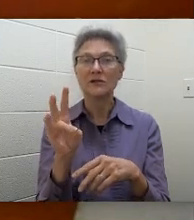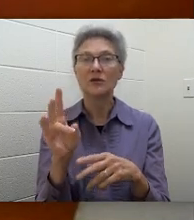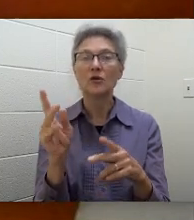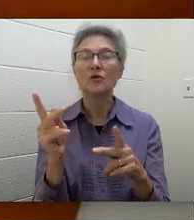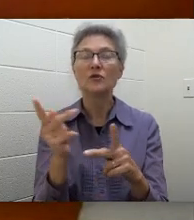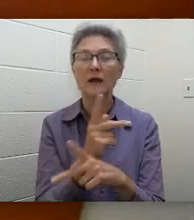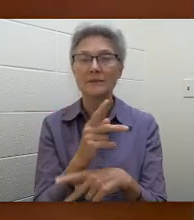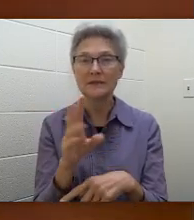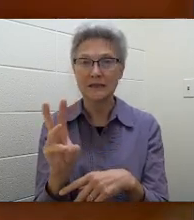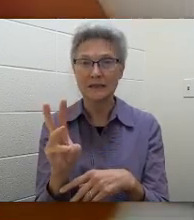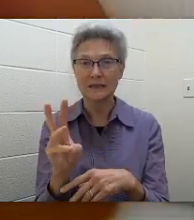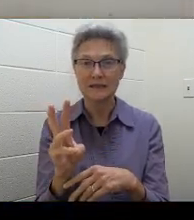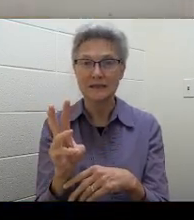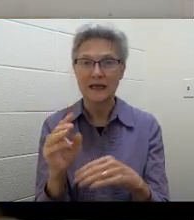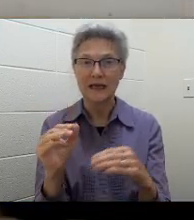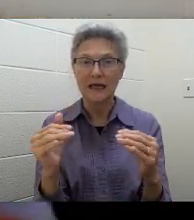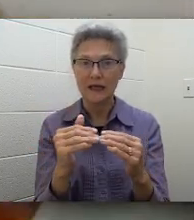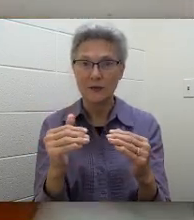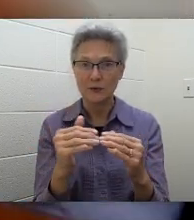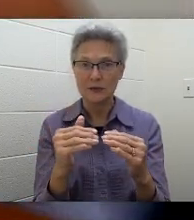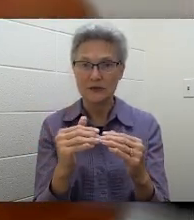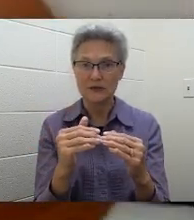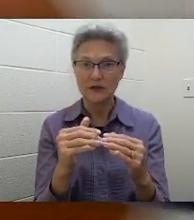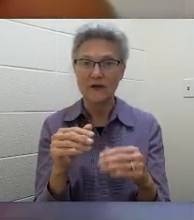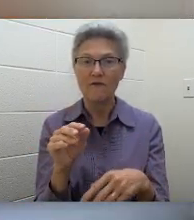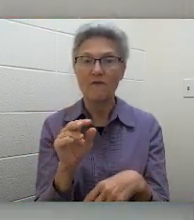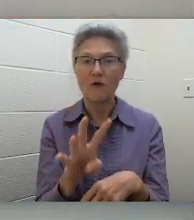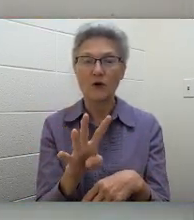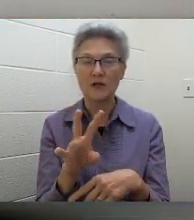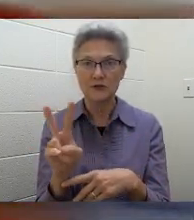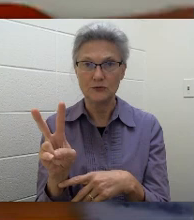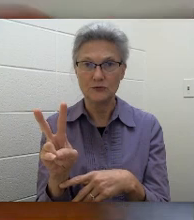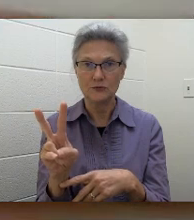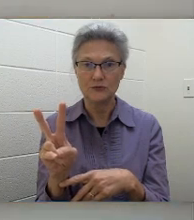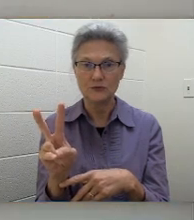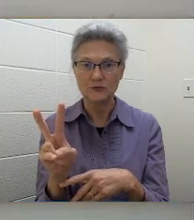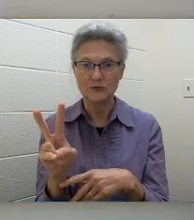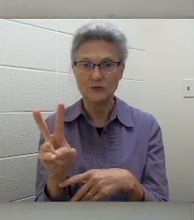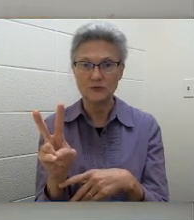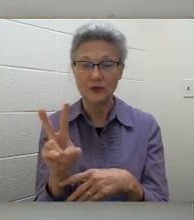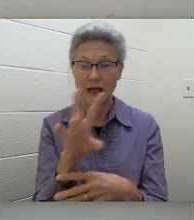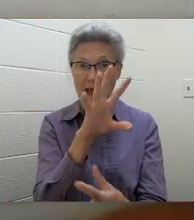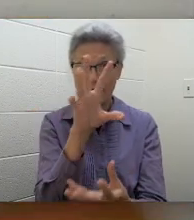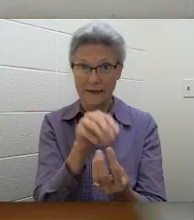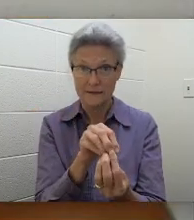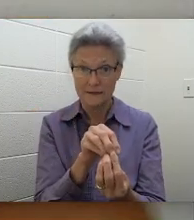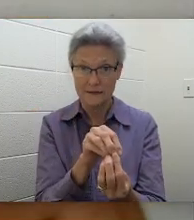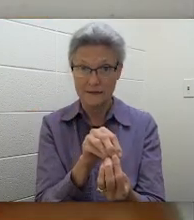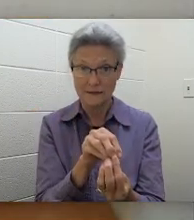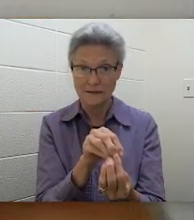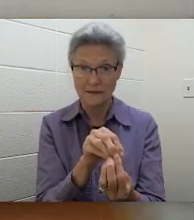times 6, which is 42. So I'm now going to add these together